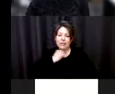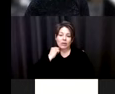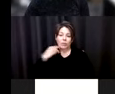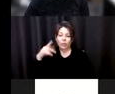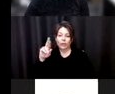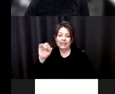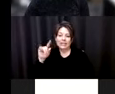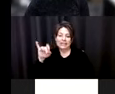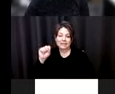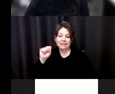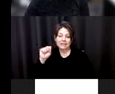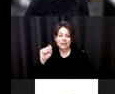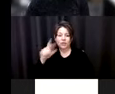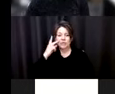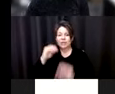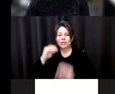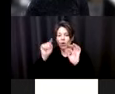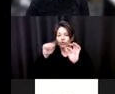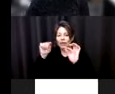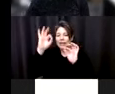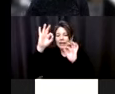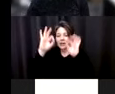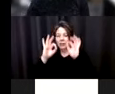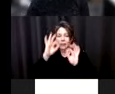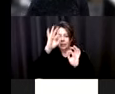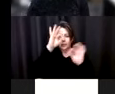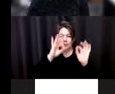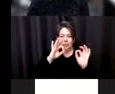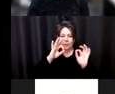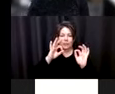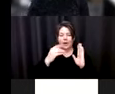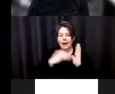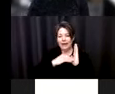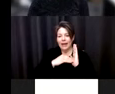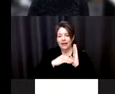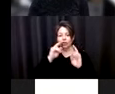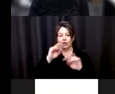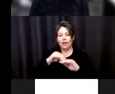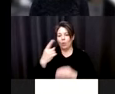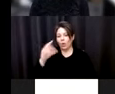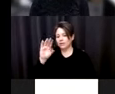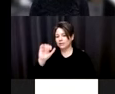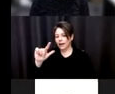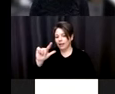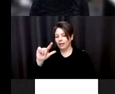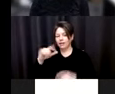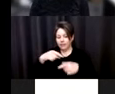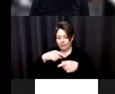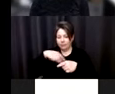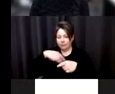see a lot more little rings, again, referring to a cell in the honeycomb.